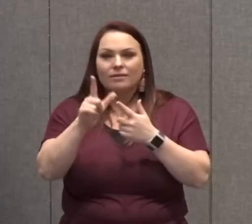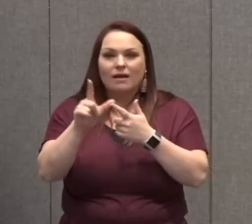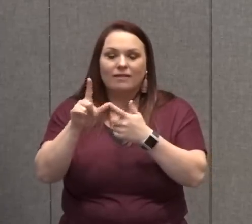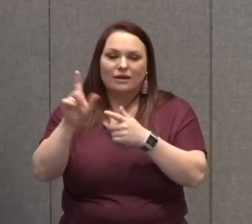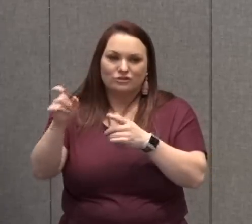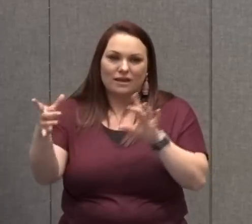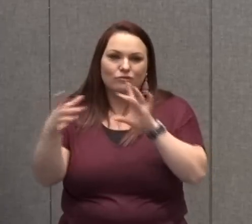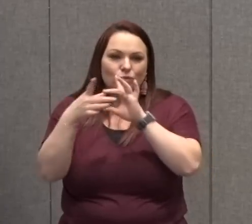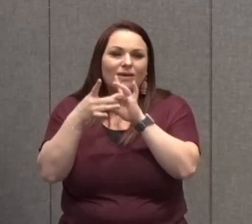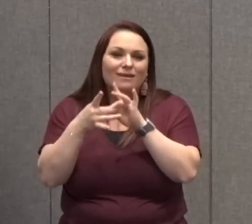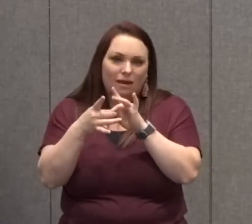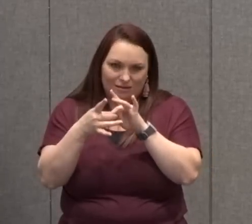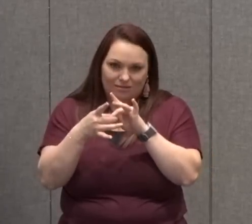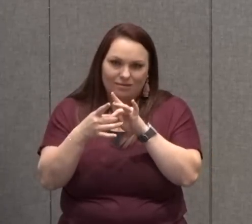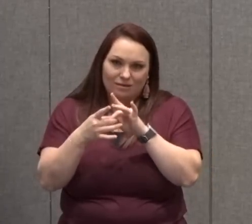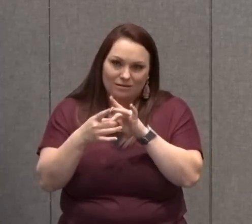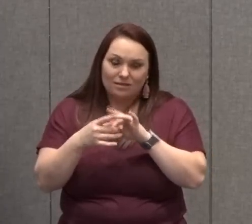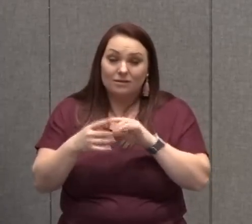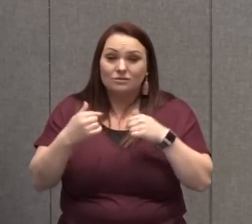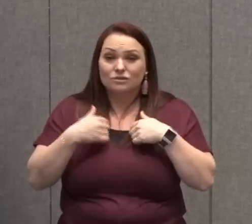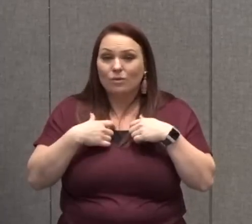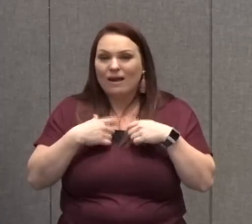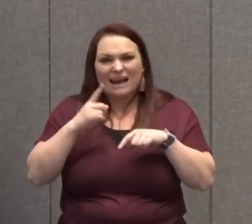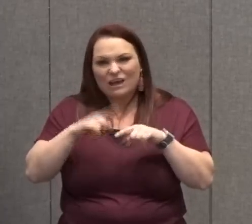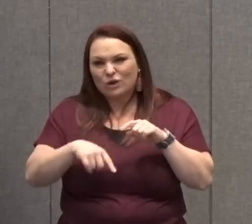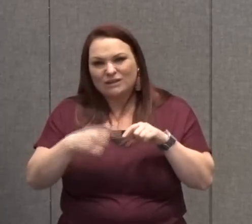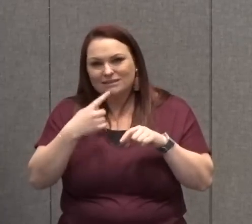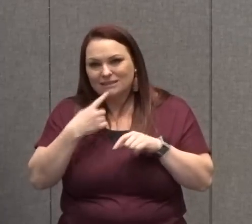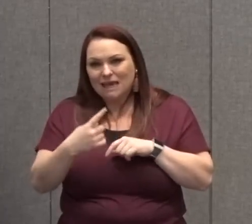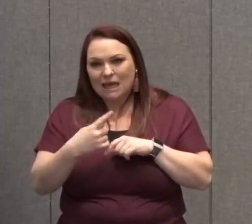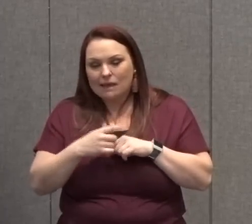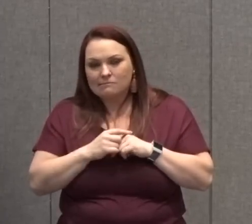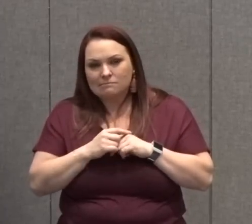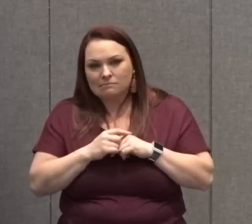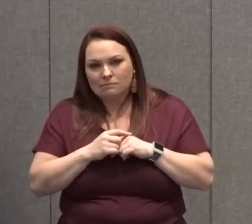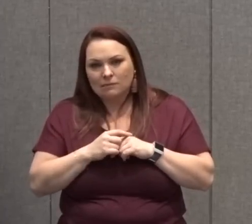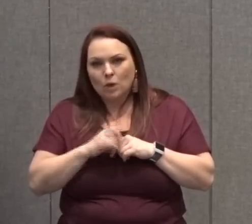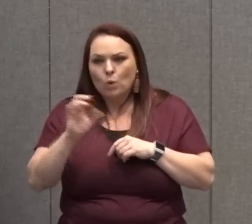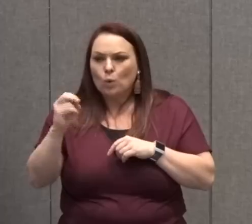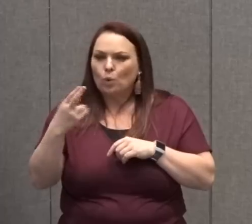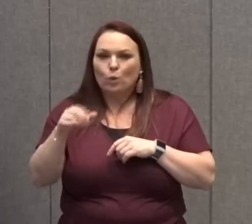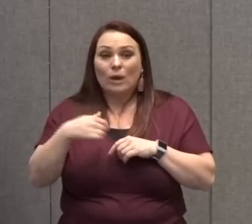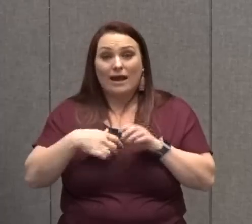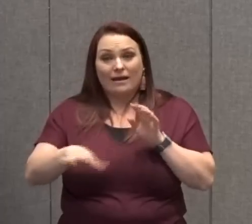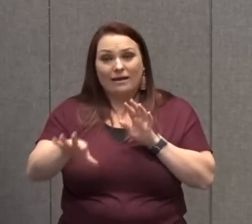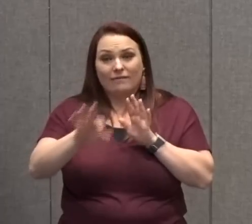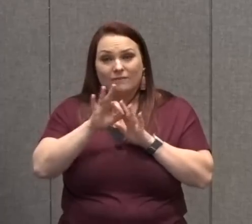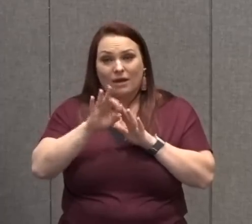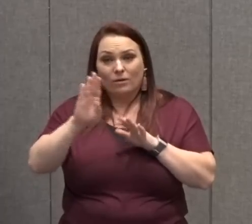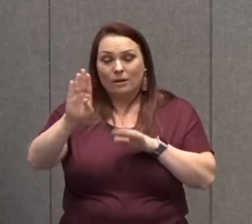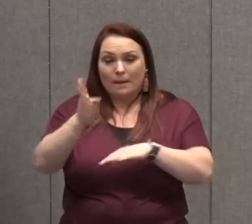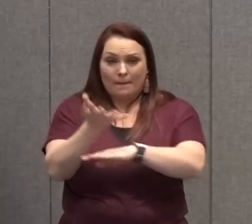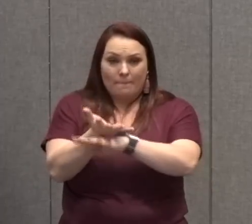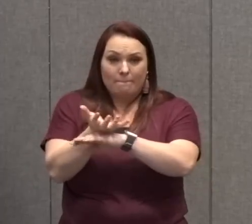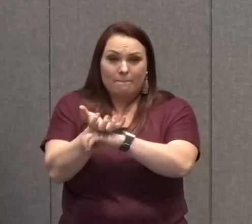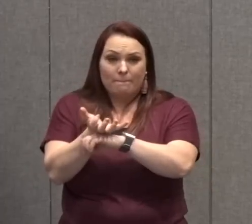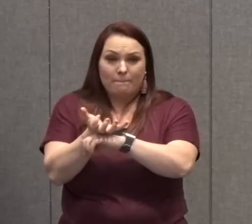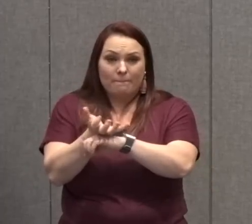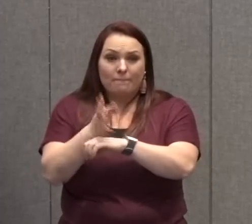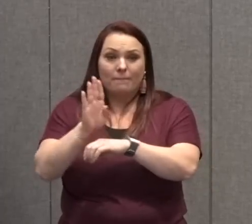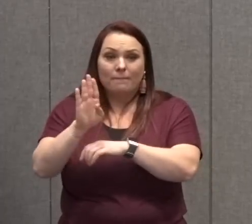have to connect so I couldn't say oh I found the word beg B